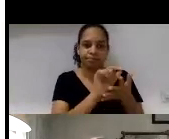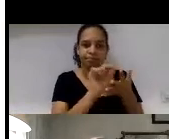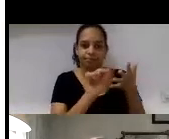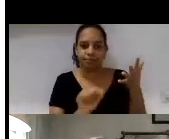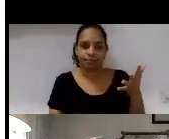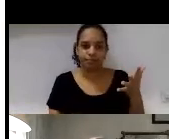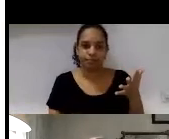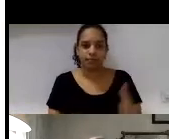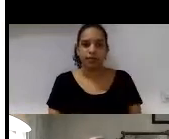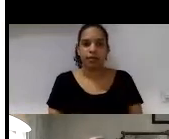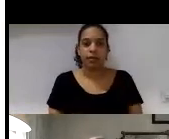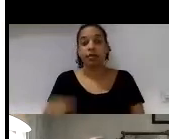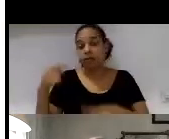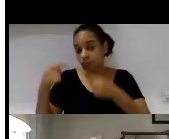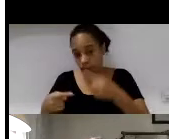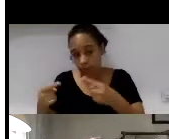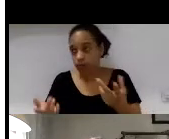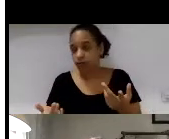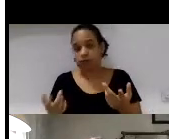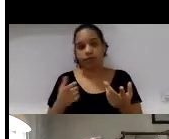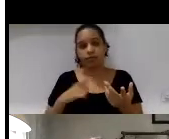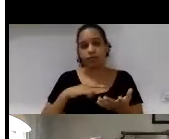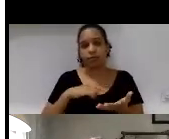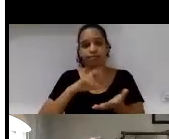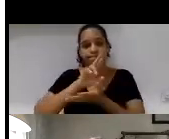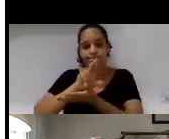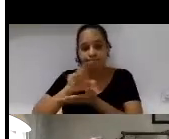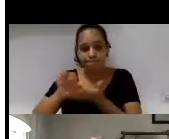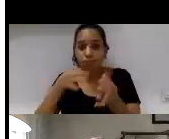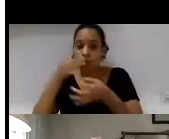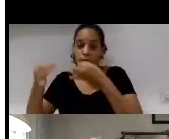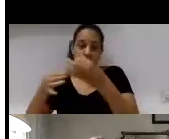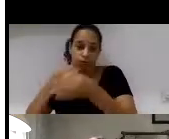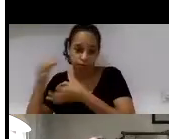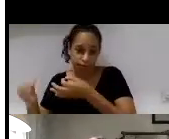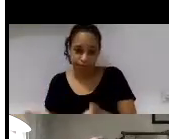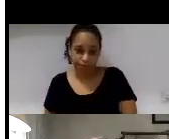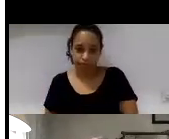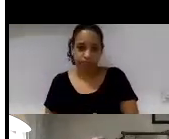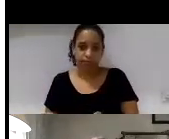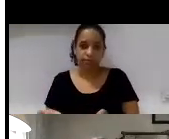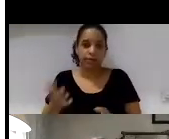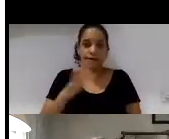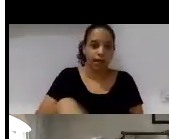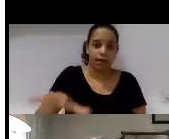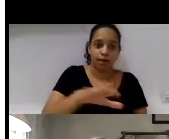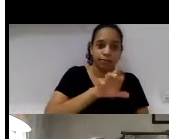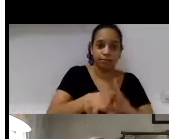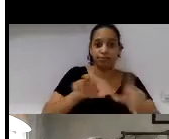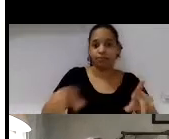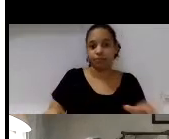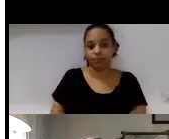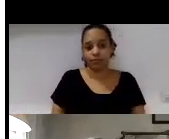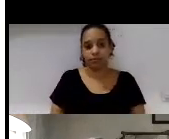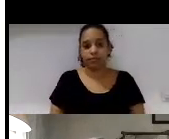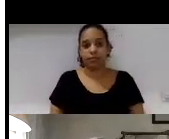different opinions, right? This is not something that can be done away with. It's like an art rather than a science. Let